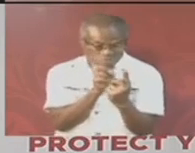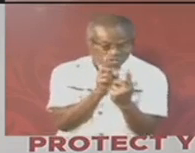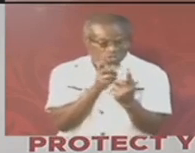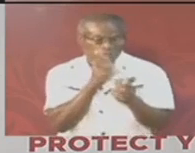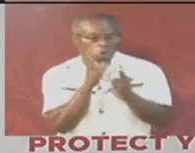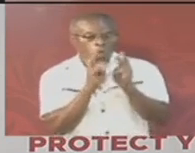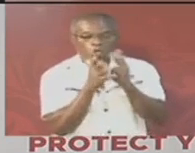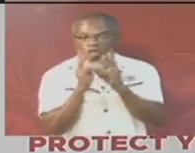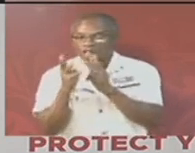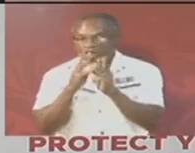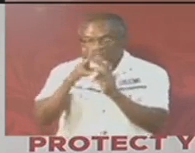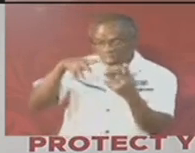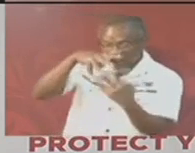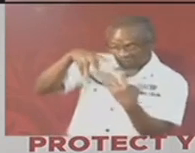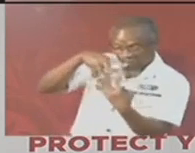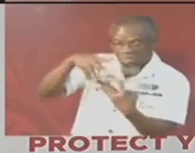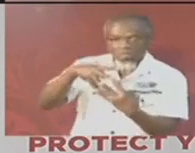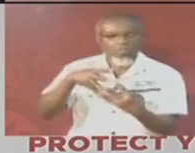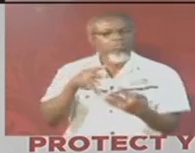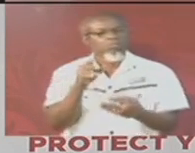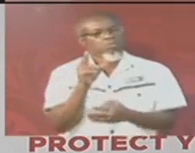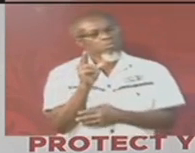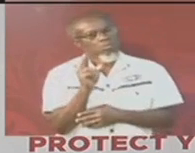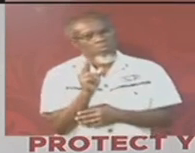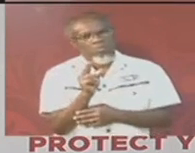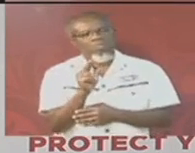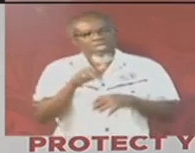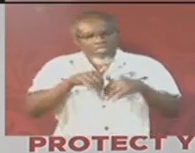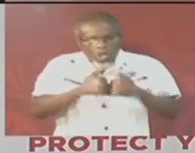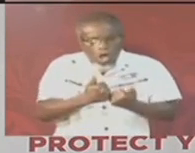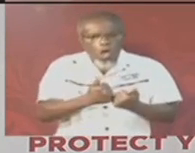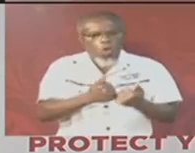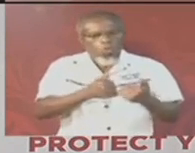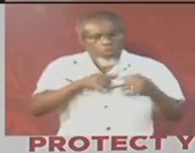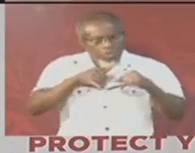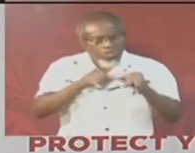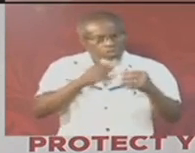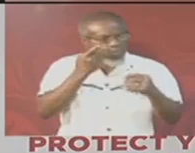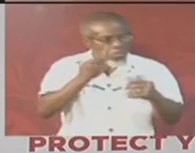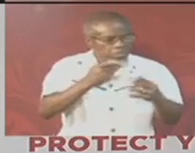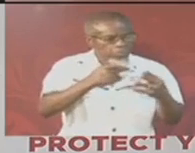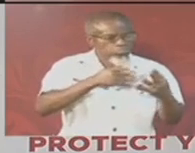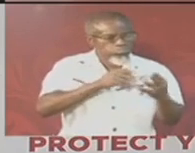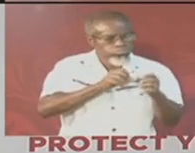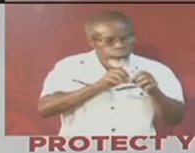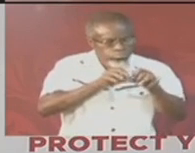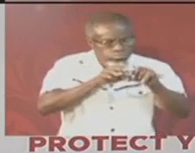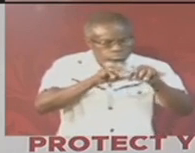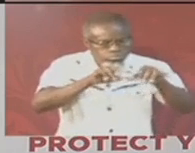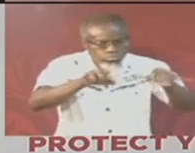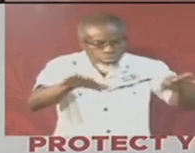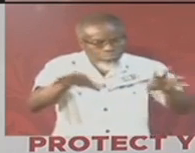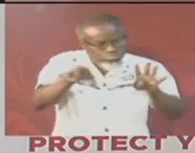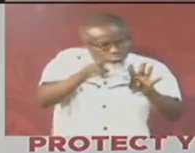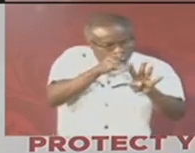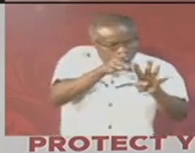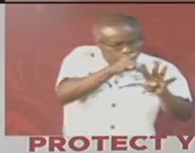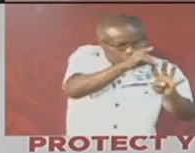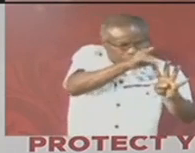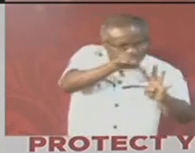talking. That is where the spread happens. So please, we just ask persons